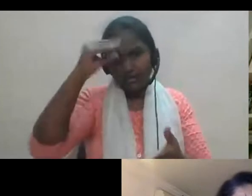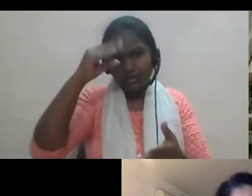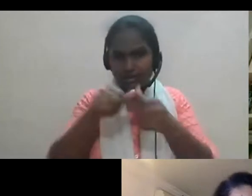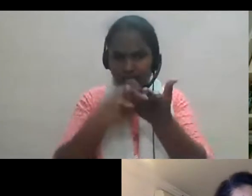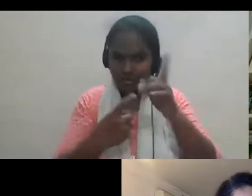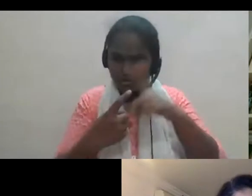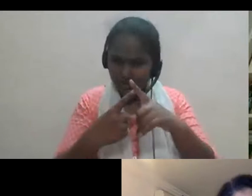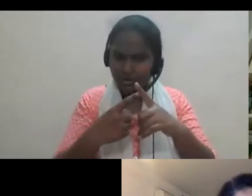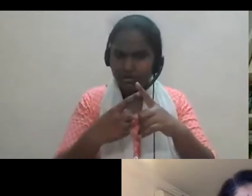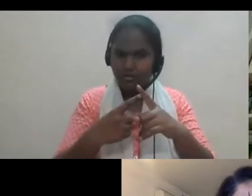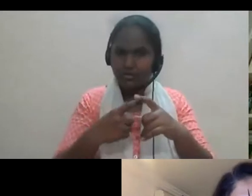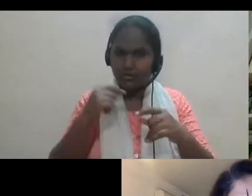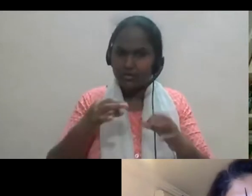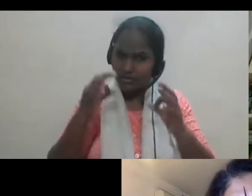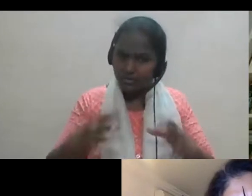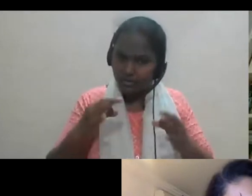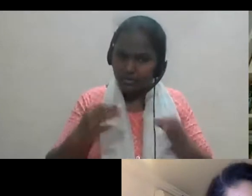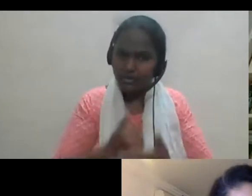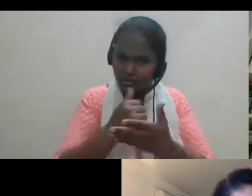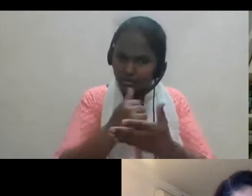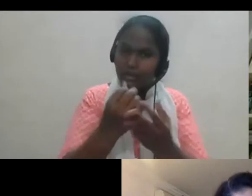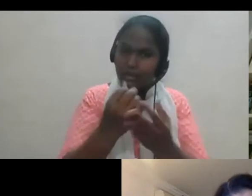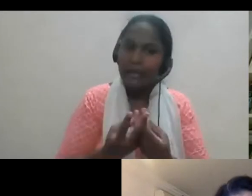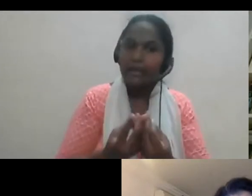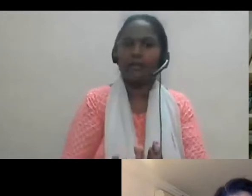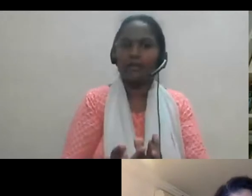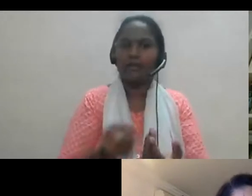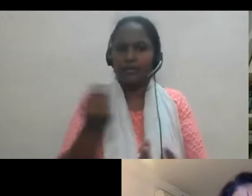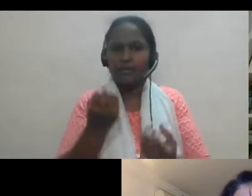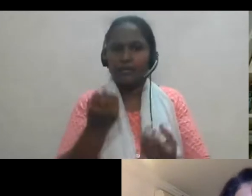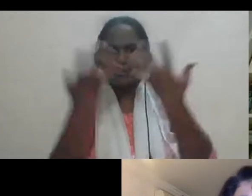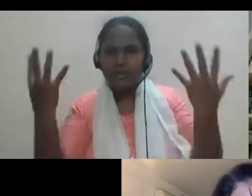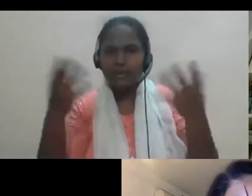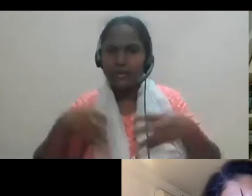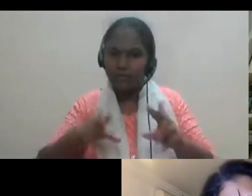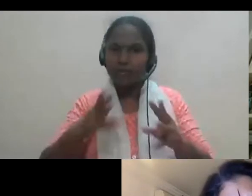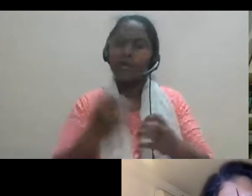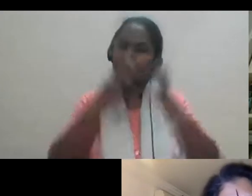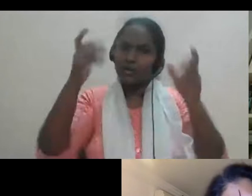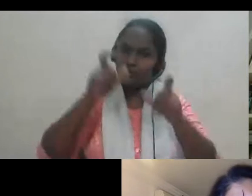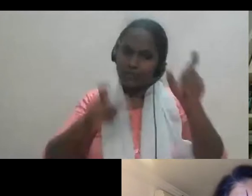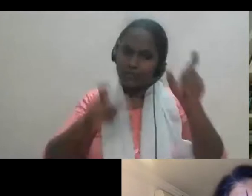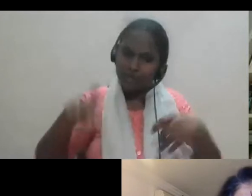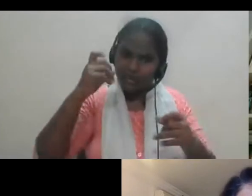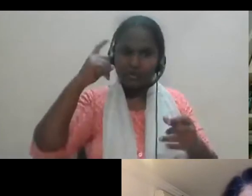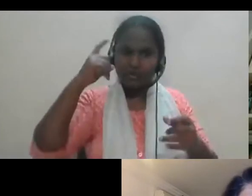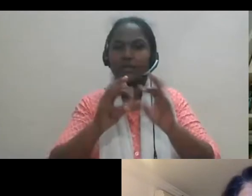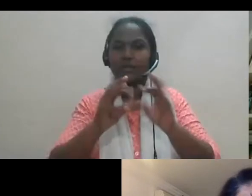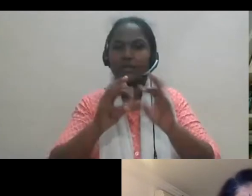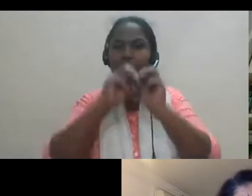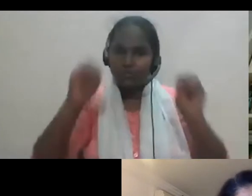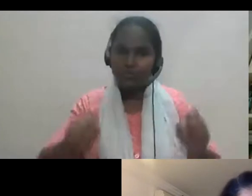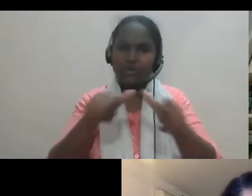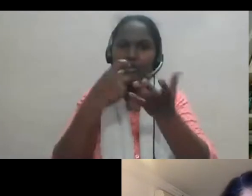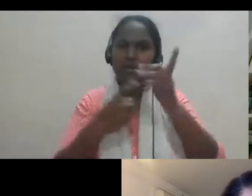has been, it can really help heal, certainly for many people, and the way a lot of people have turned to the museum and to art in